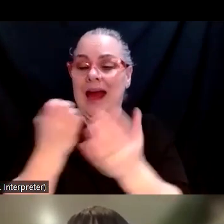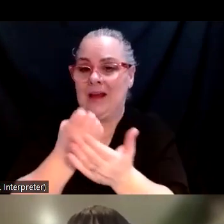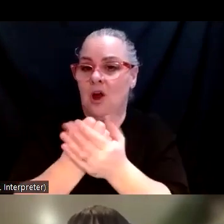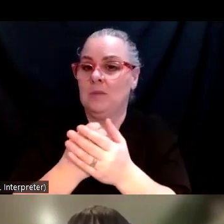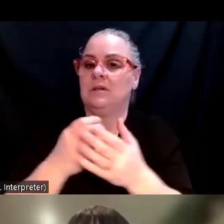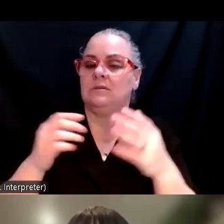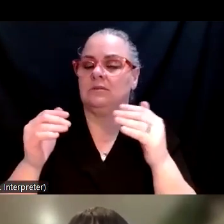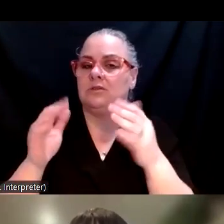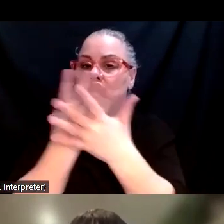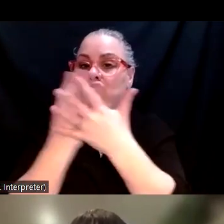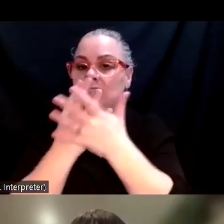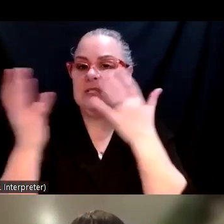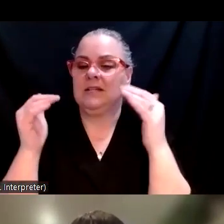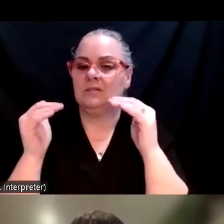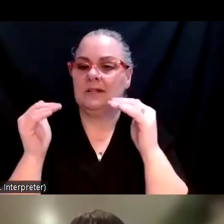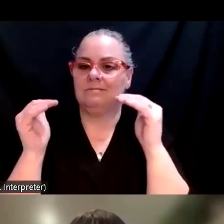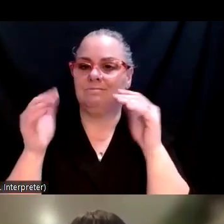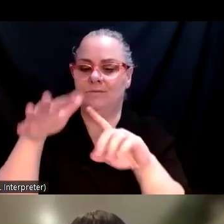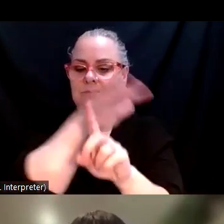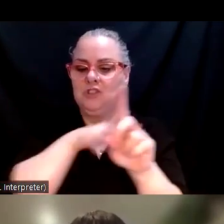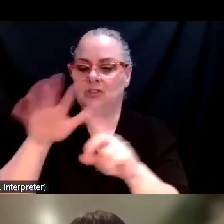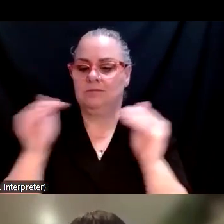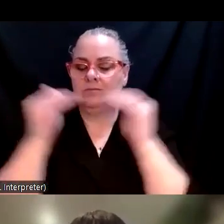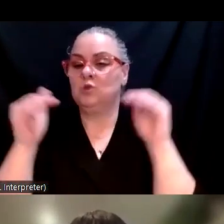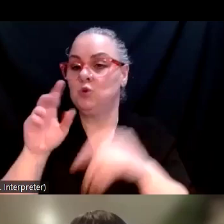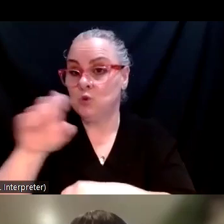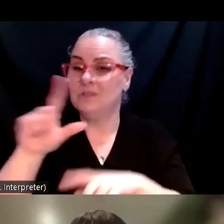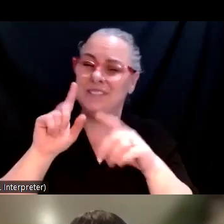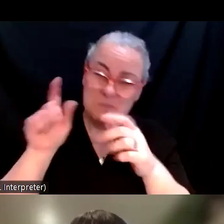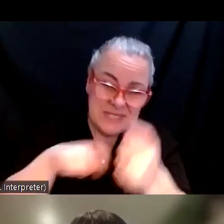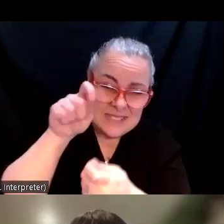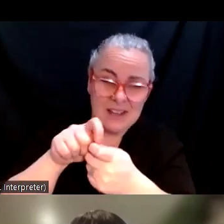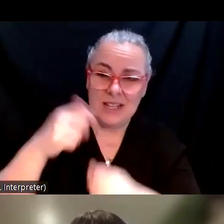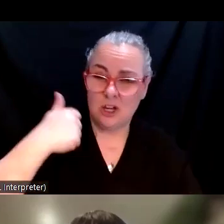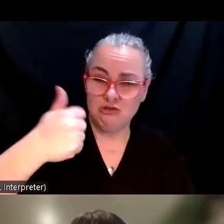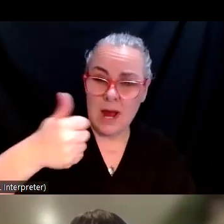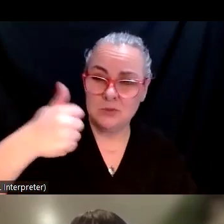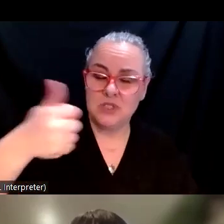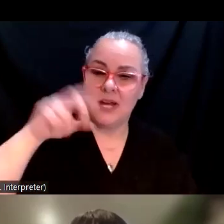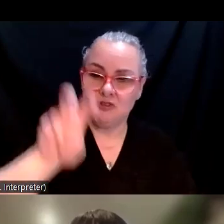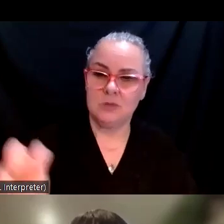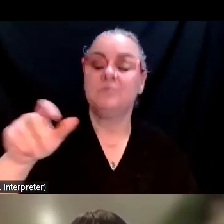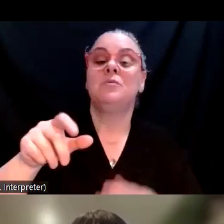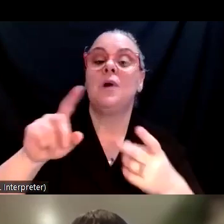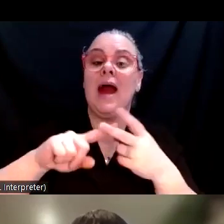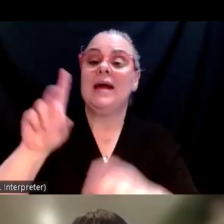database. And particularly on transportation, the database